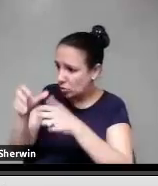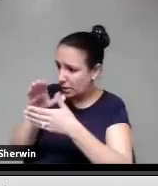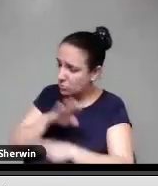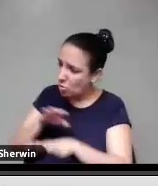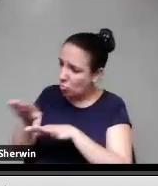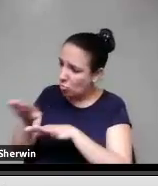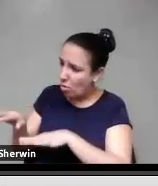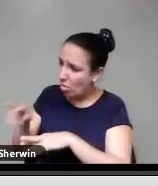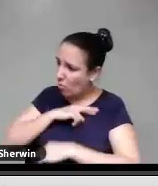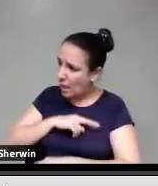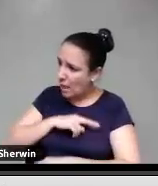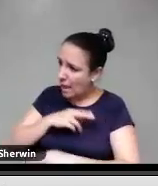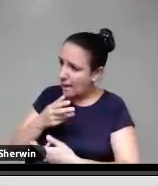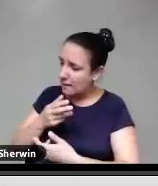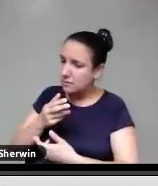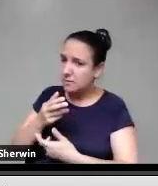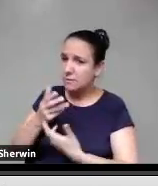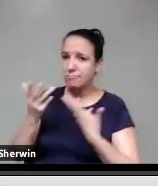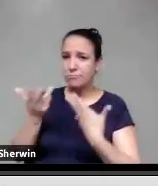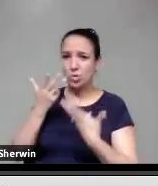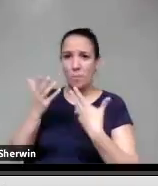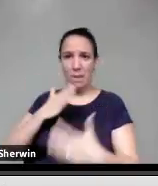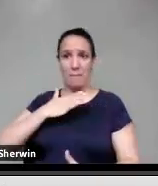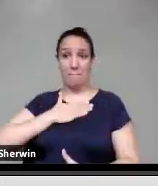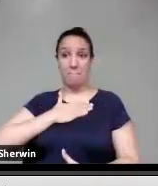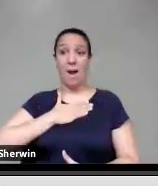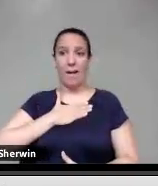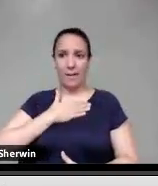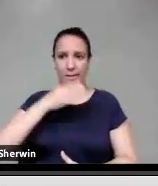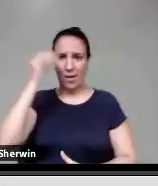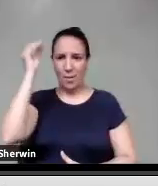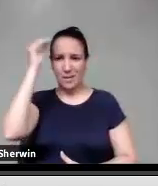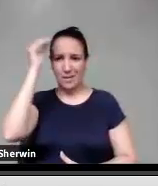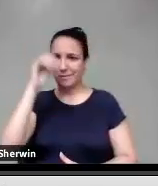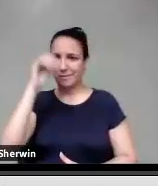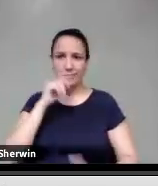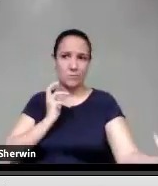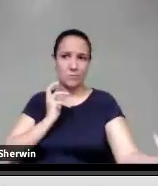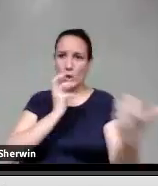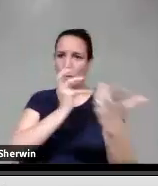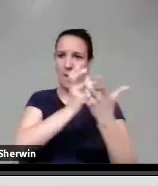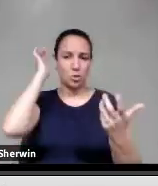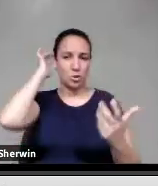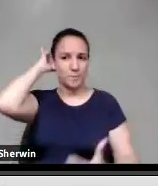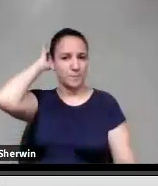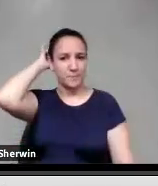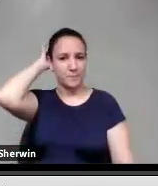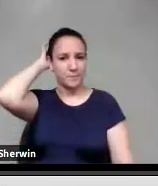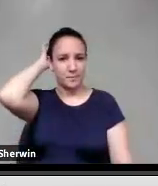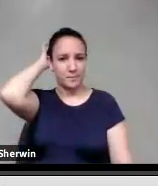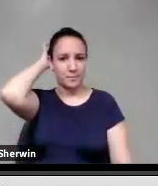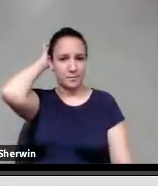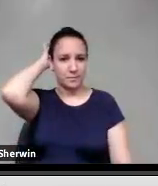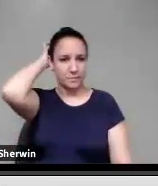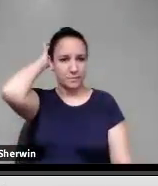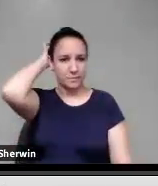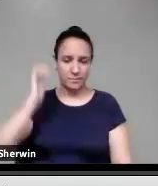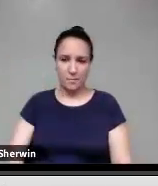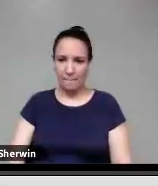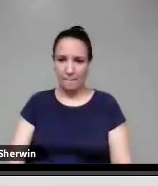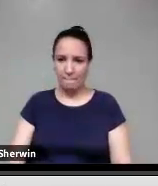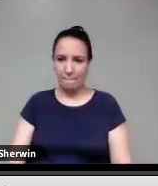We may not be thinking along the right terms. So if we can let go of all those preconceived notions about what they want or need, then that opens it